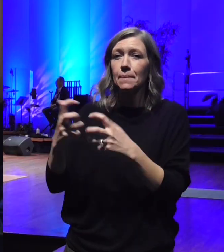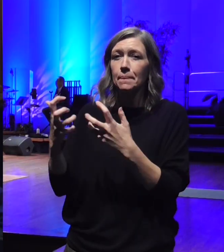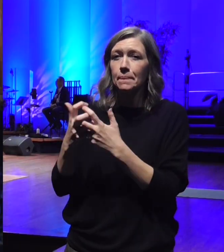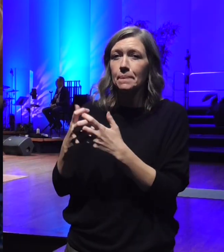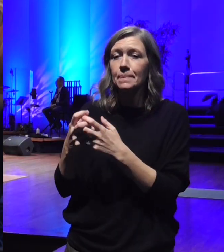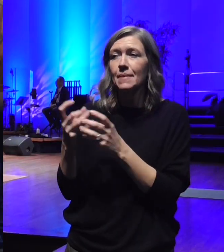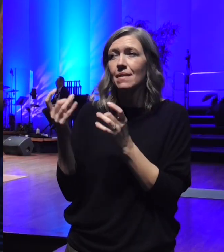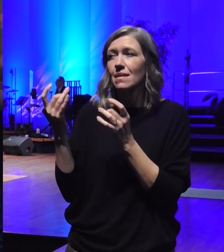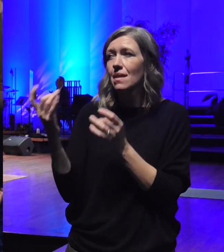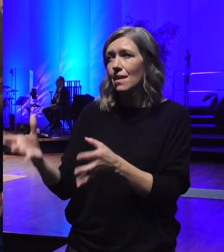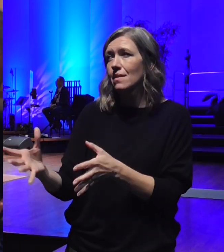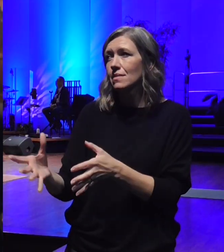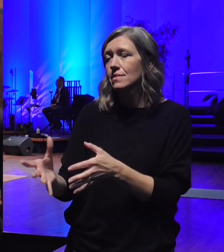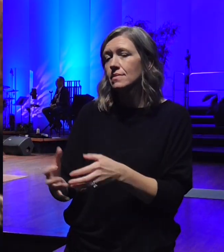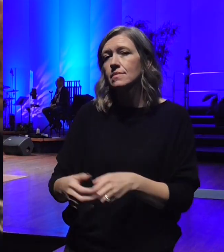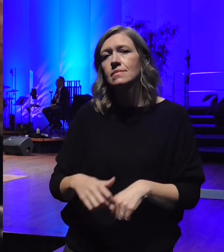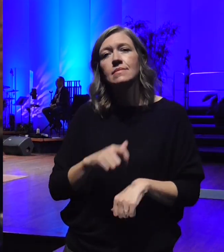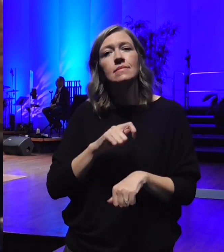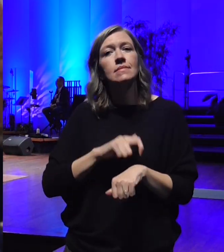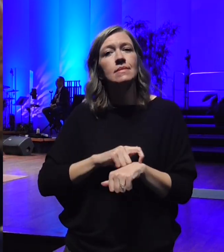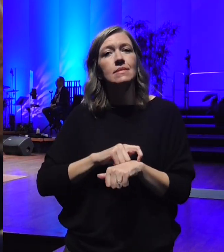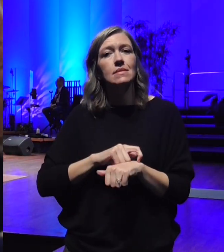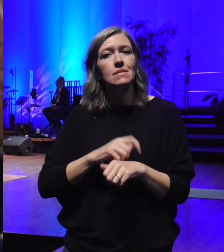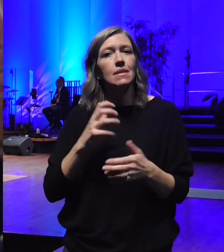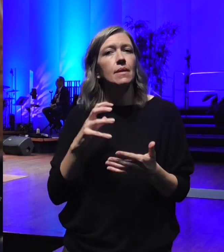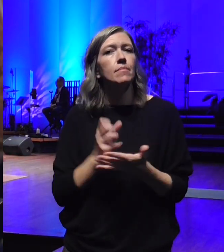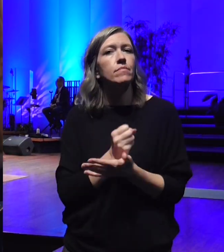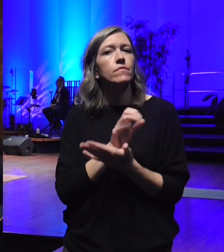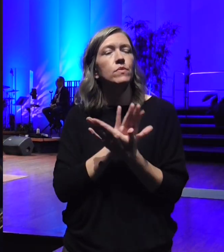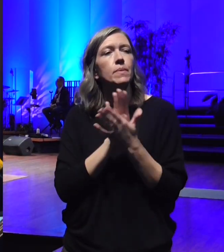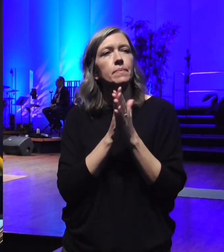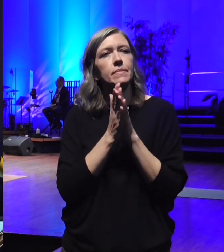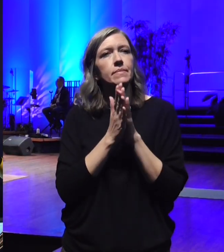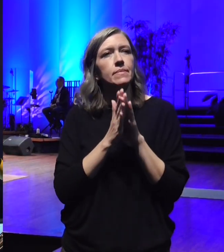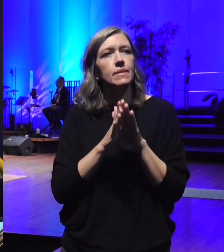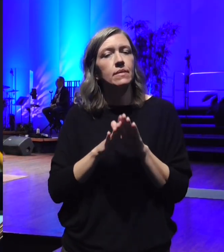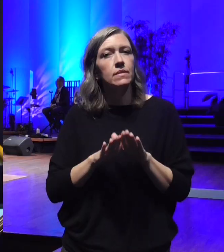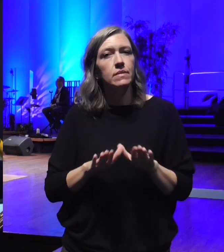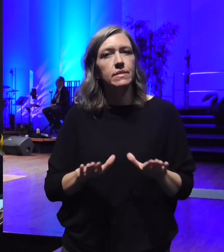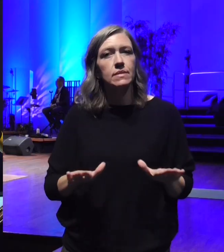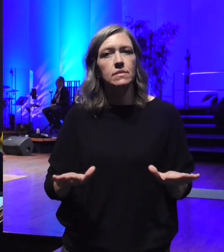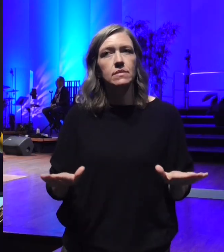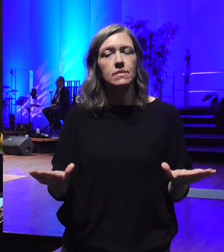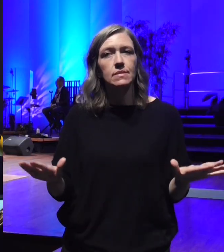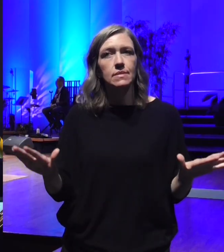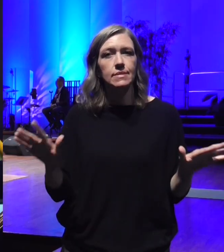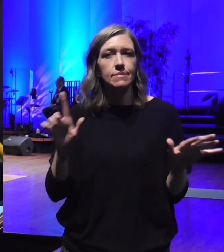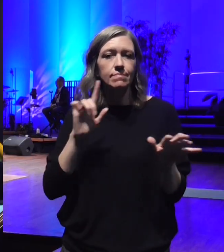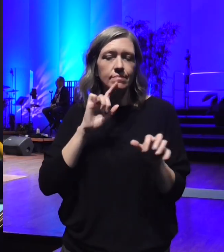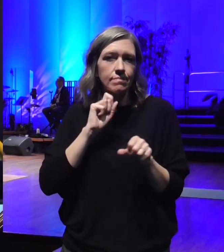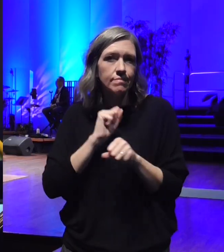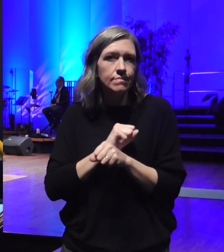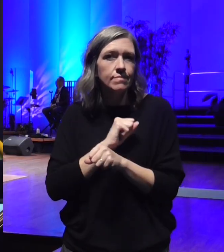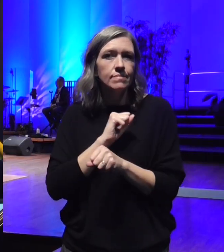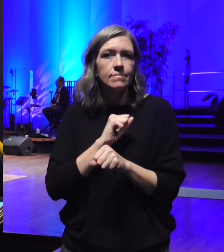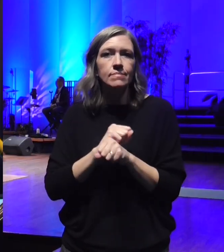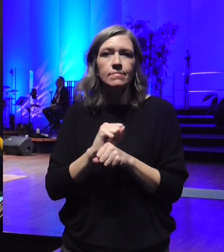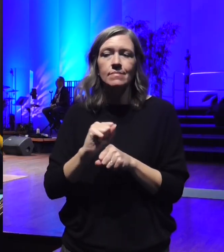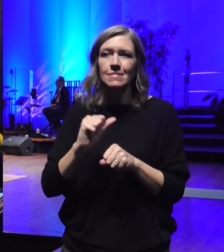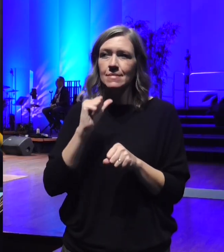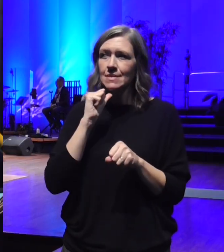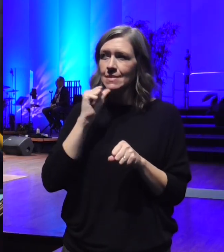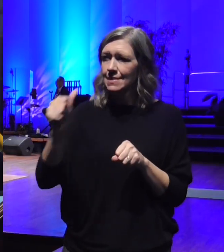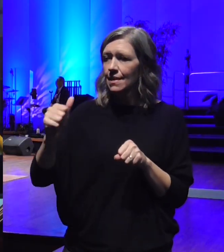hate, a time for peace. I swear it's not